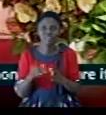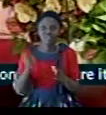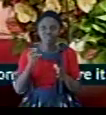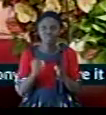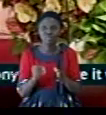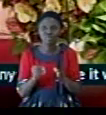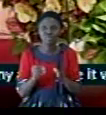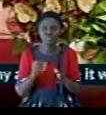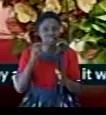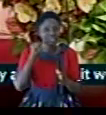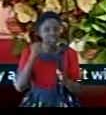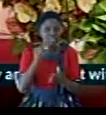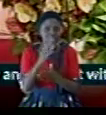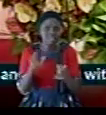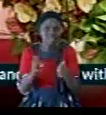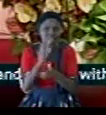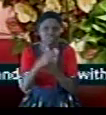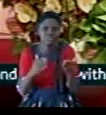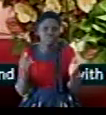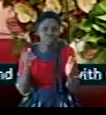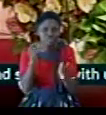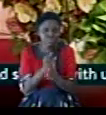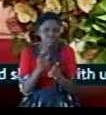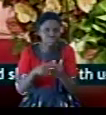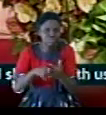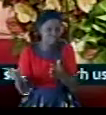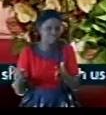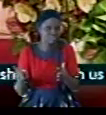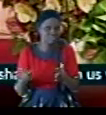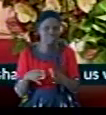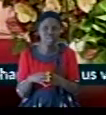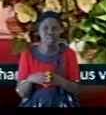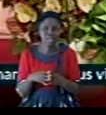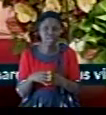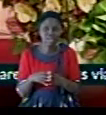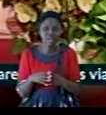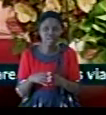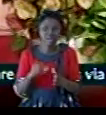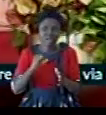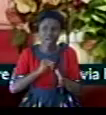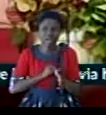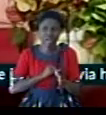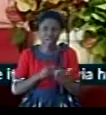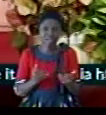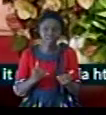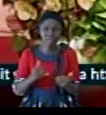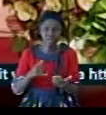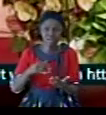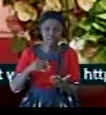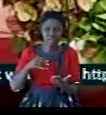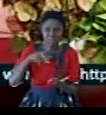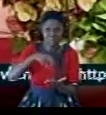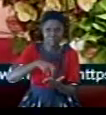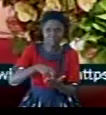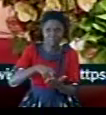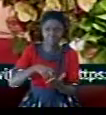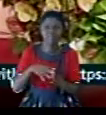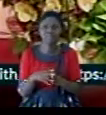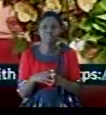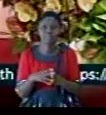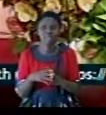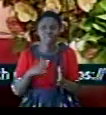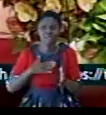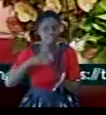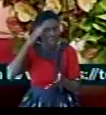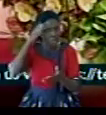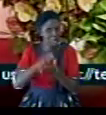It's like something just left my body. I noticed something left. So I not sat down like this. My husband was sitting on the other side. It